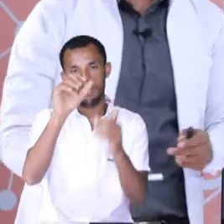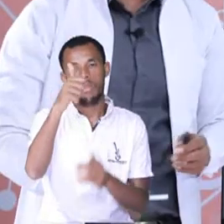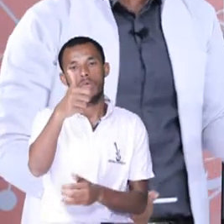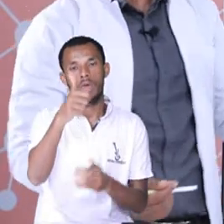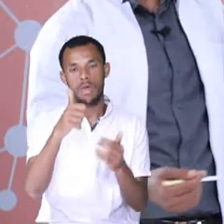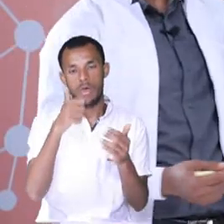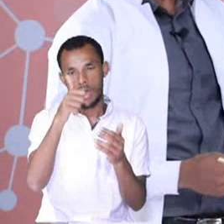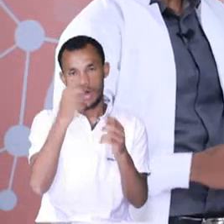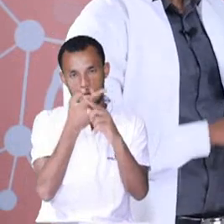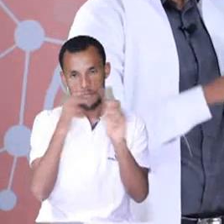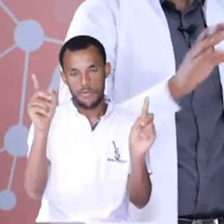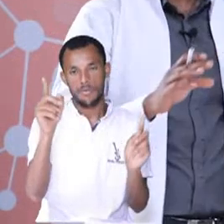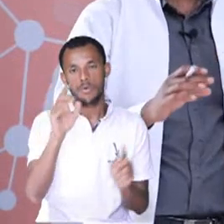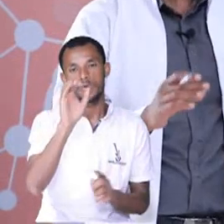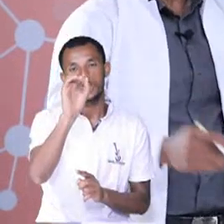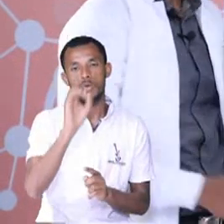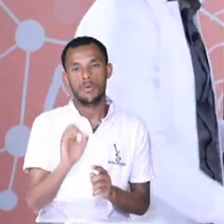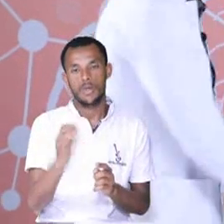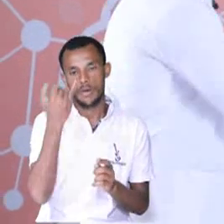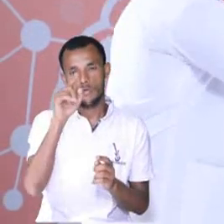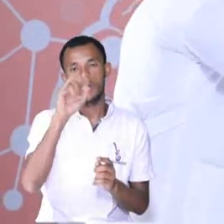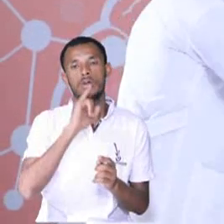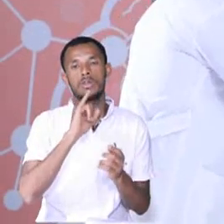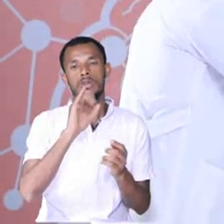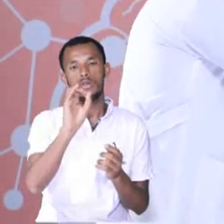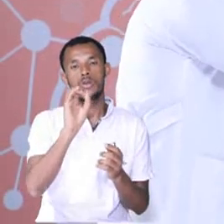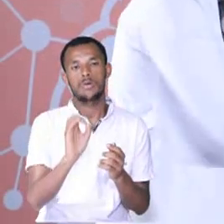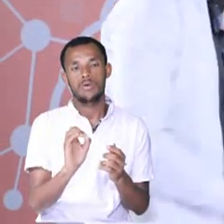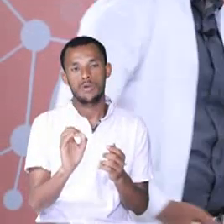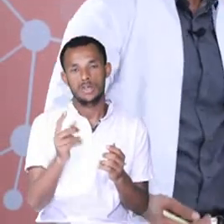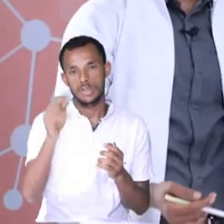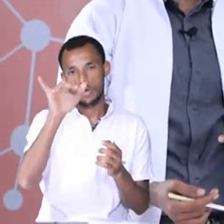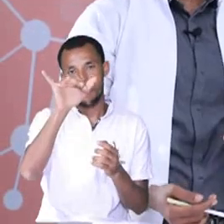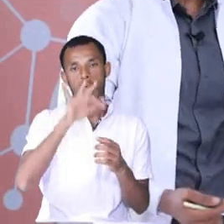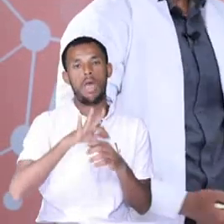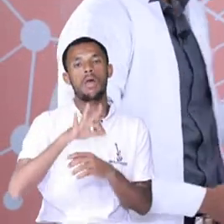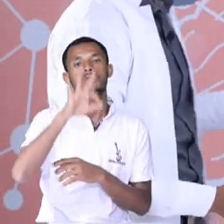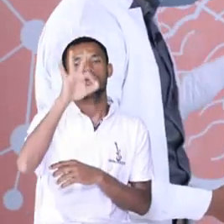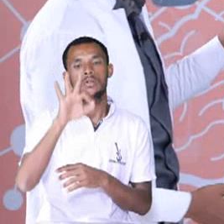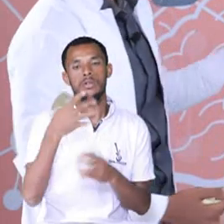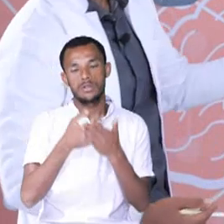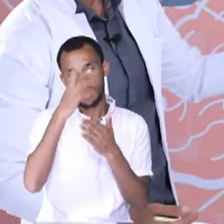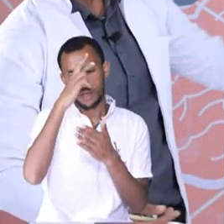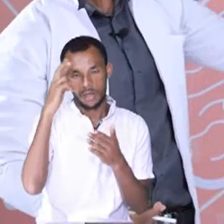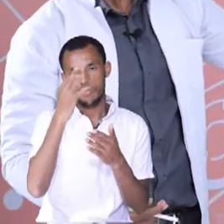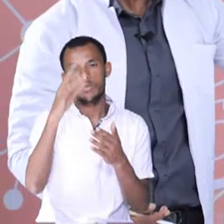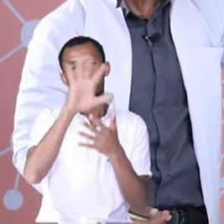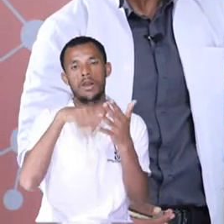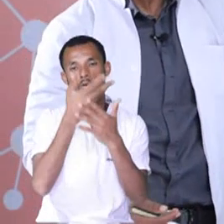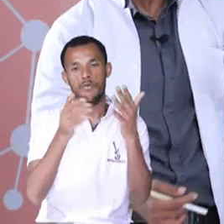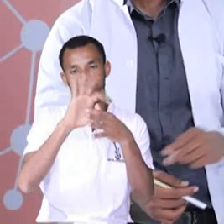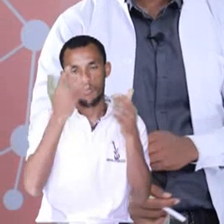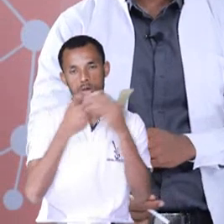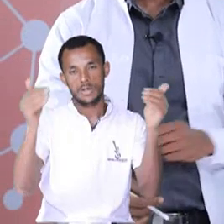a. That a is different from 0. If it is 0, it's because the y-axis. So in the case of the graph of an